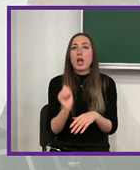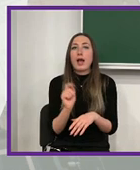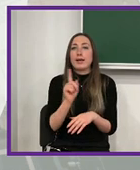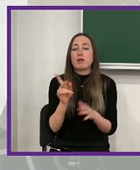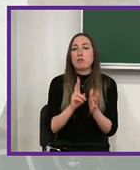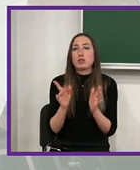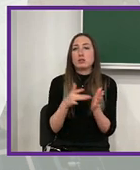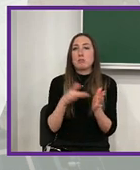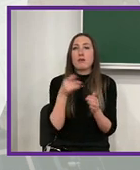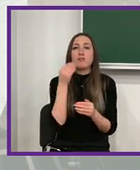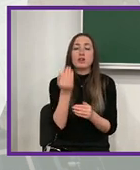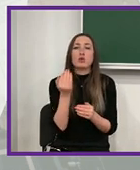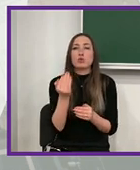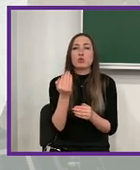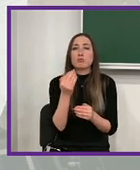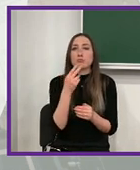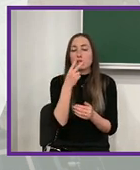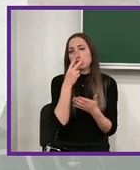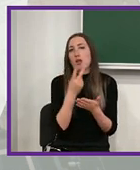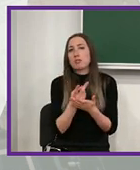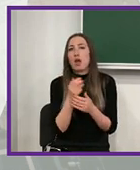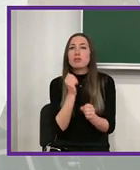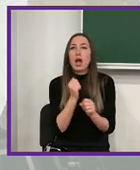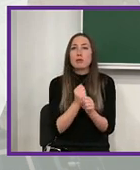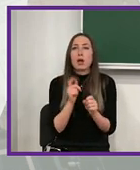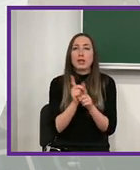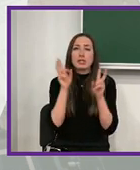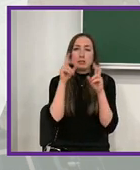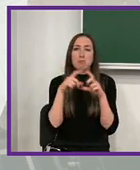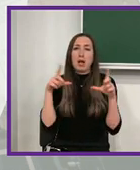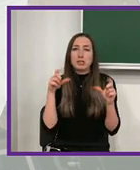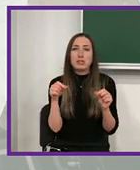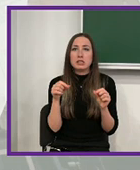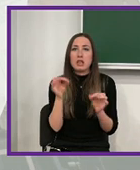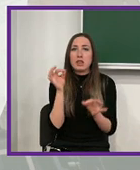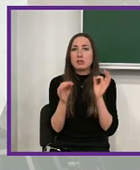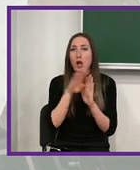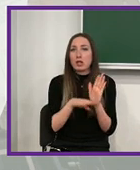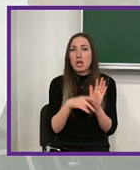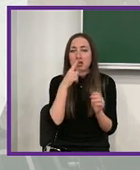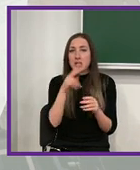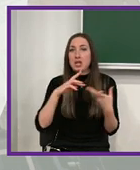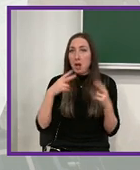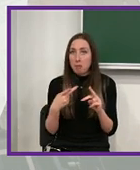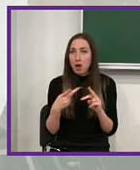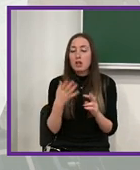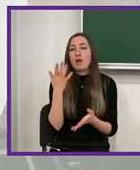labor law inspection, requires change, then it's very likely something that might require additional attention from the